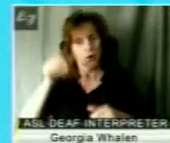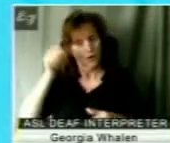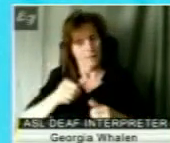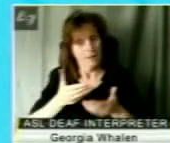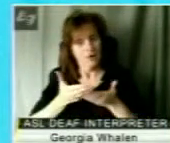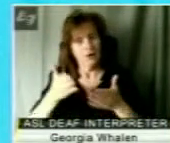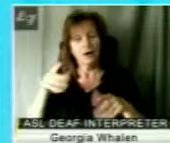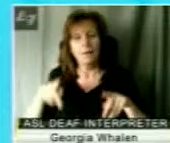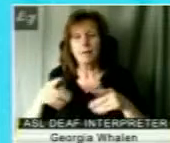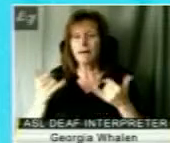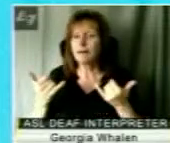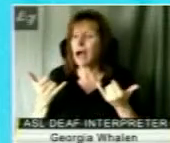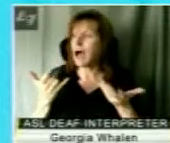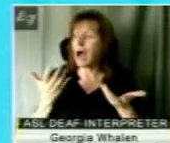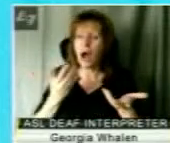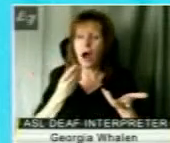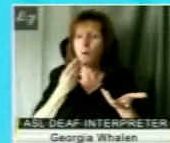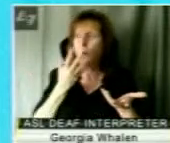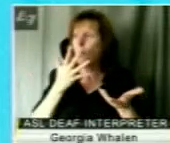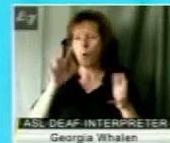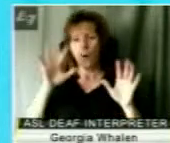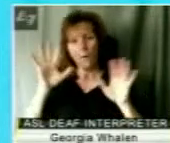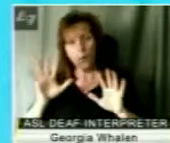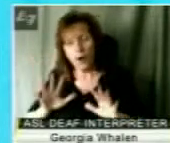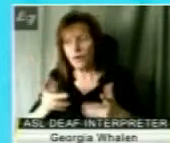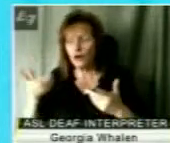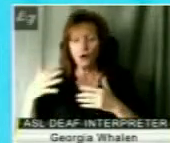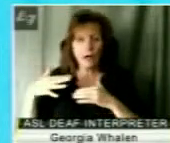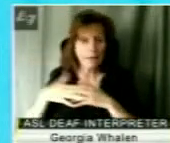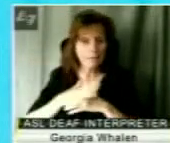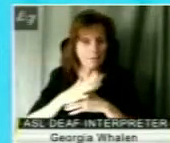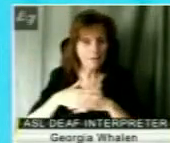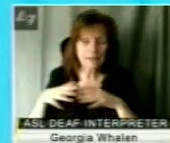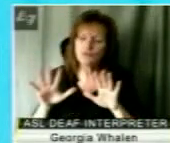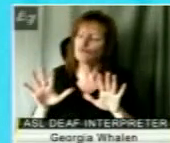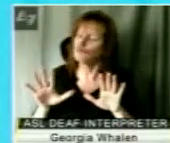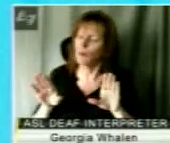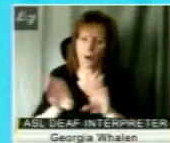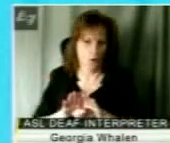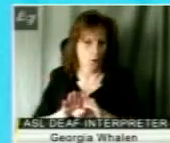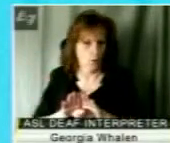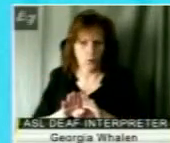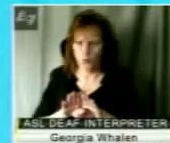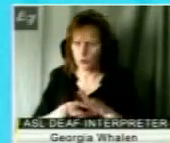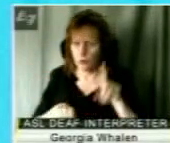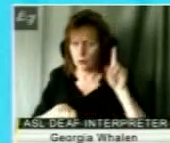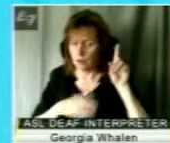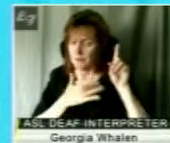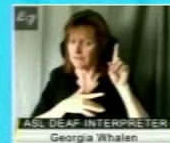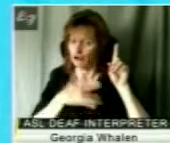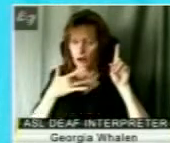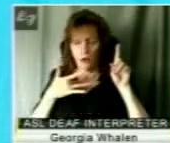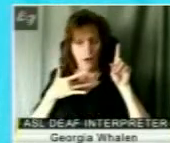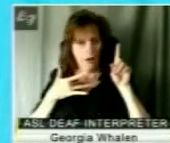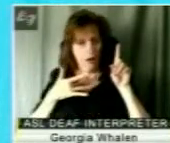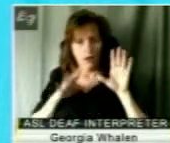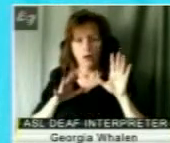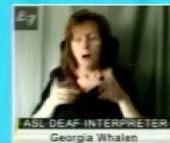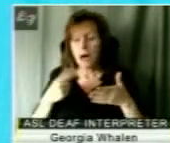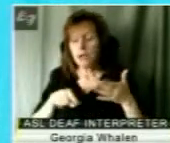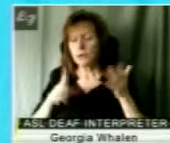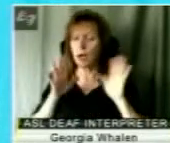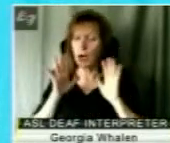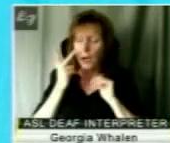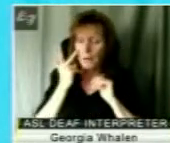warm weather upon us, public beaches are still closed under provincial order. We'll see what happens with that next week. But as of now, those are